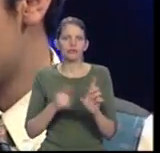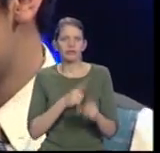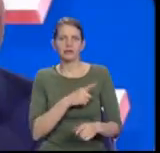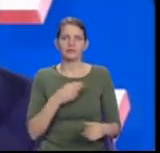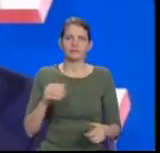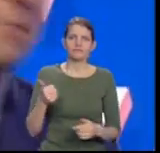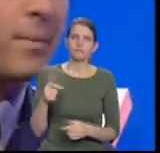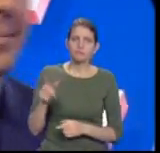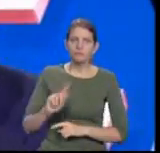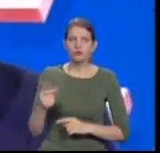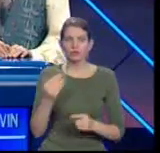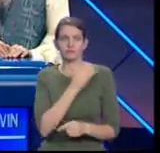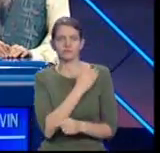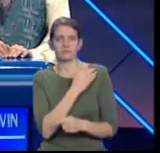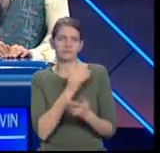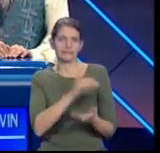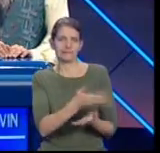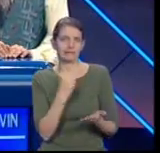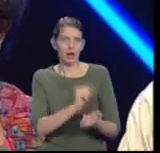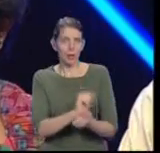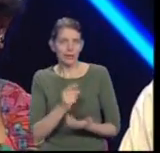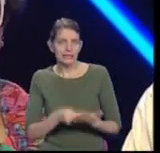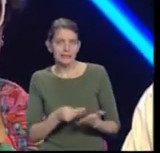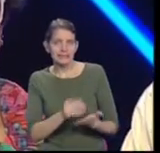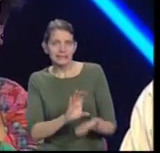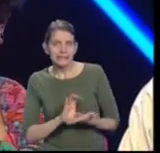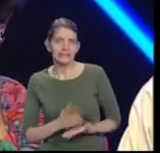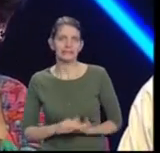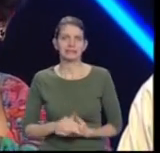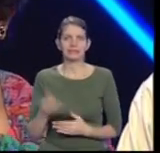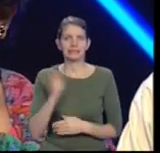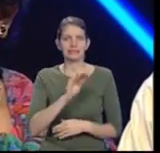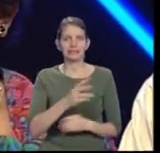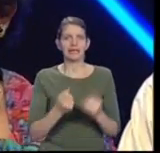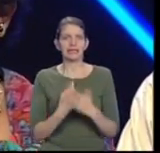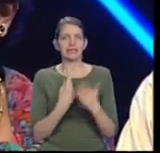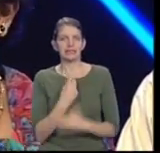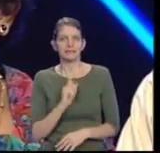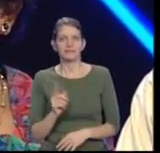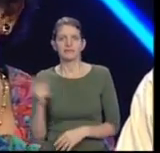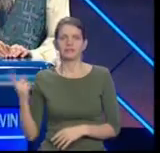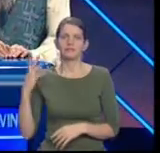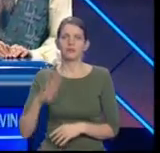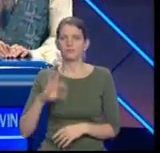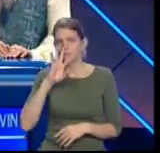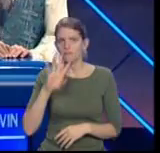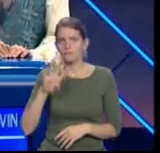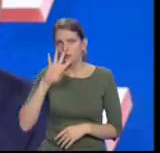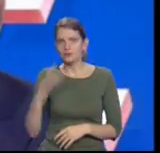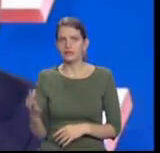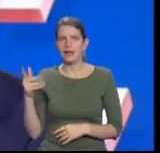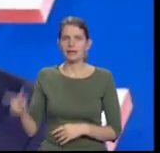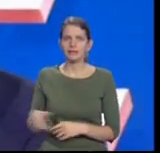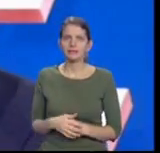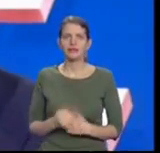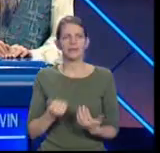Bob. Tell me about your mum, then. This is my mum, Gloria. She's 148 years old, and that's being kind. Oh,